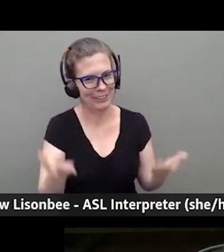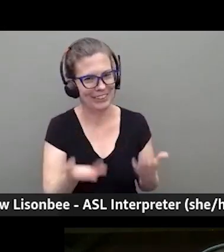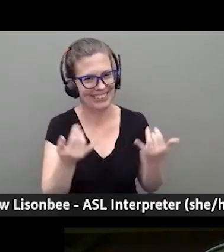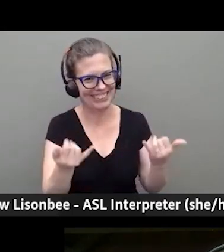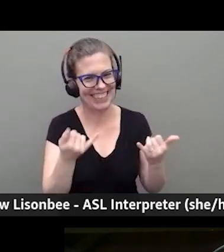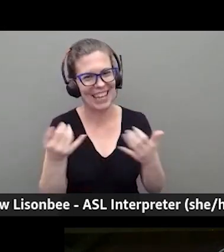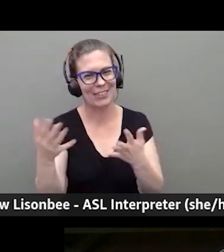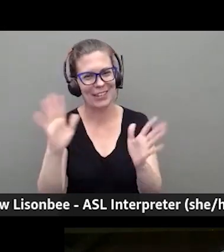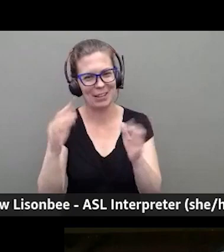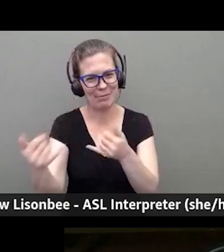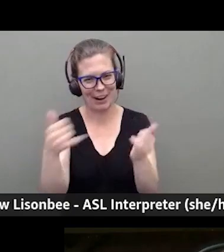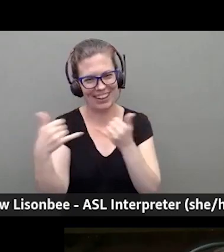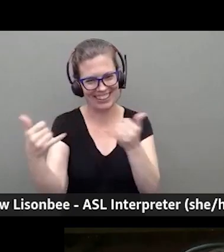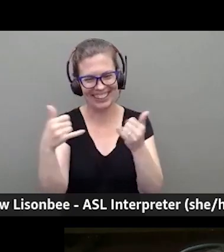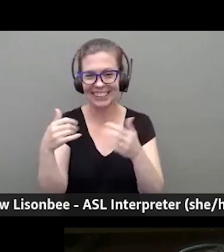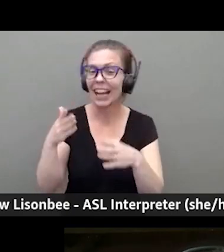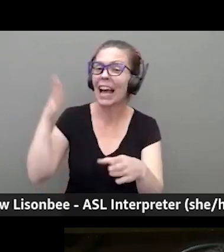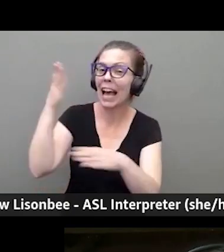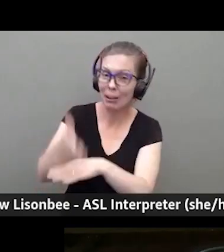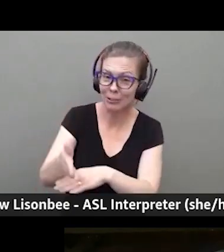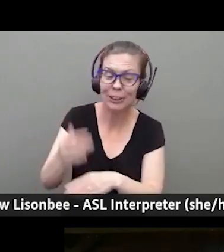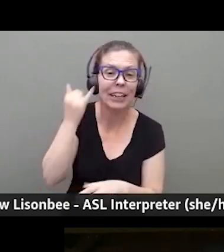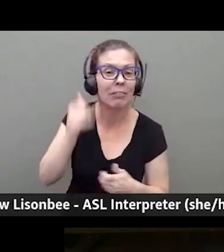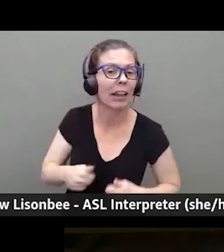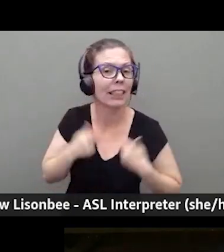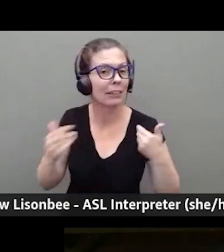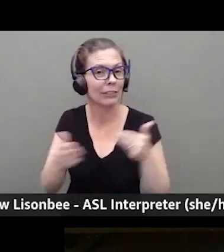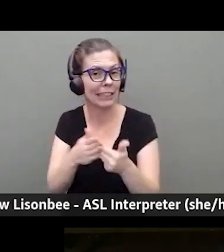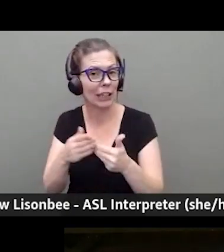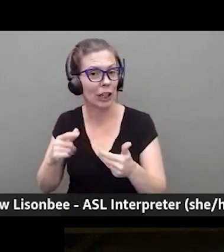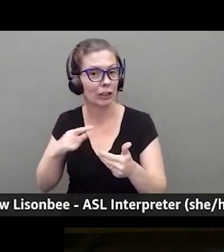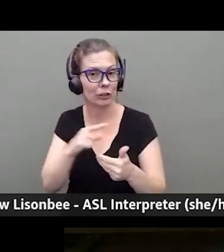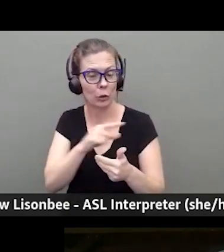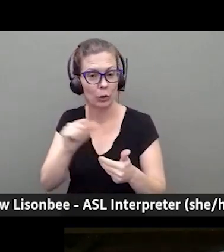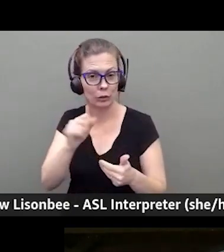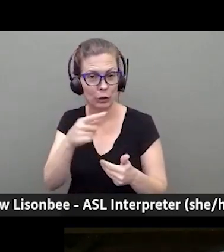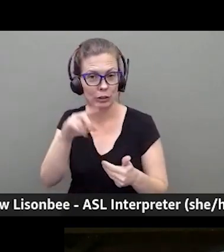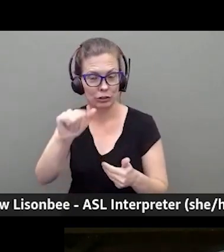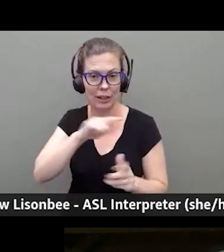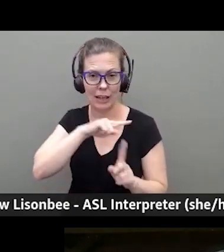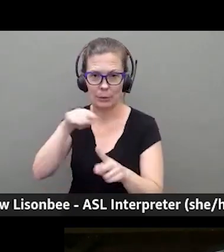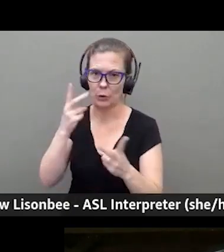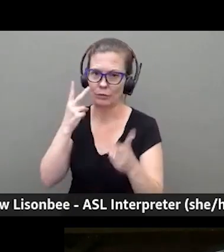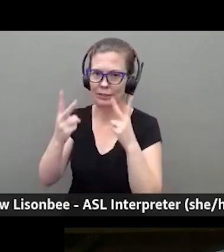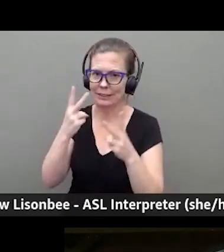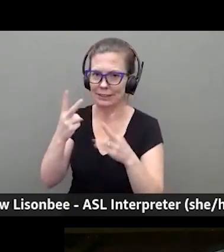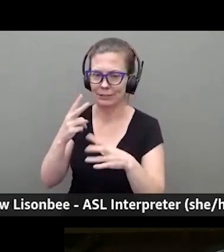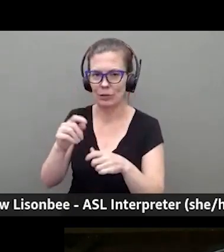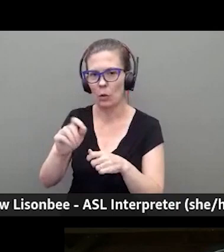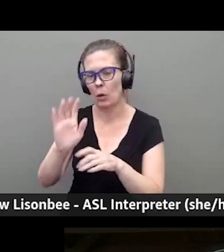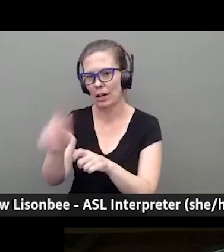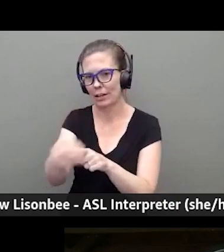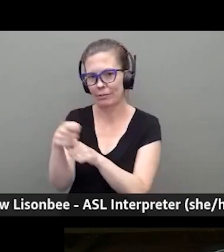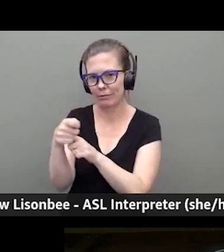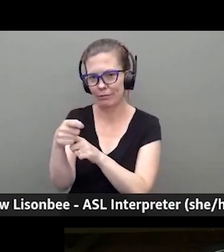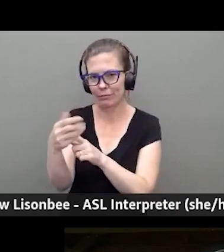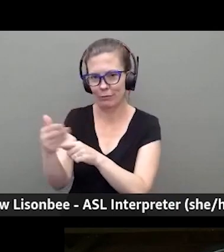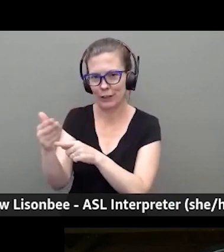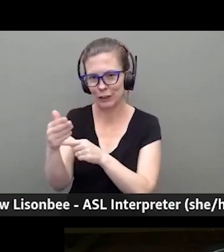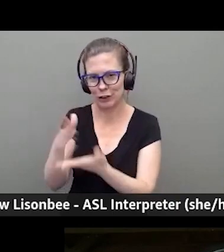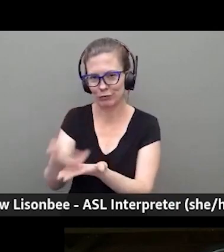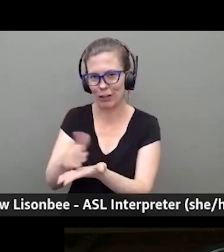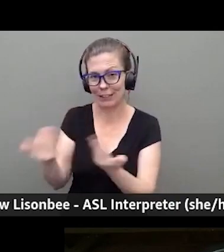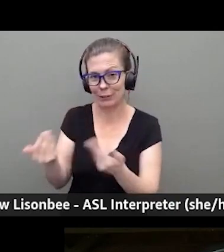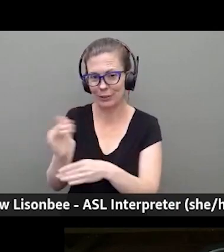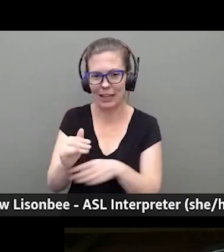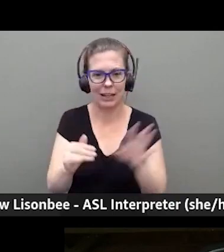party. And afterward, if I live near Georgia, I would be coming over for fish fry tonight for sure. I'm